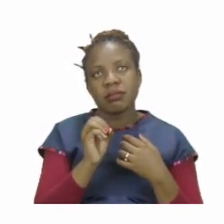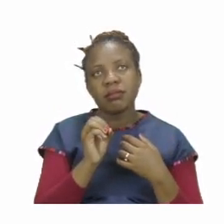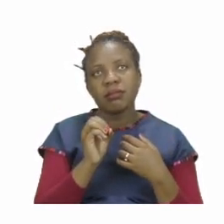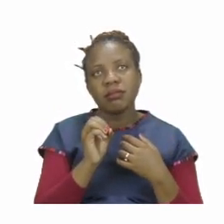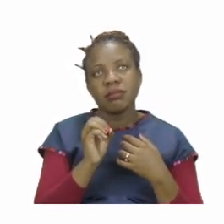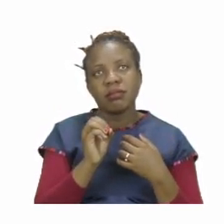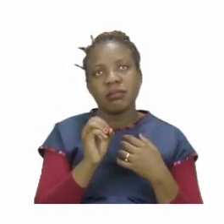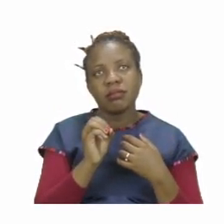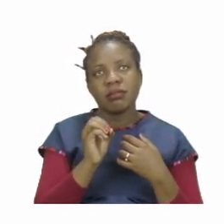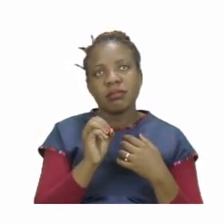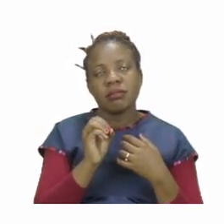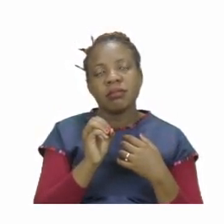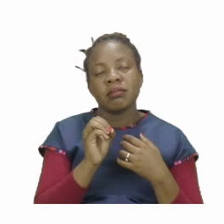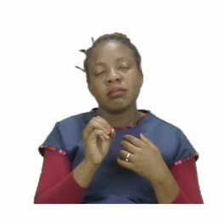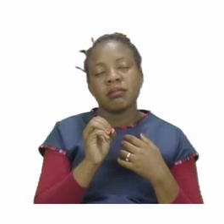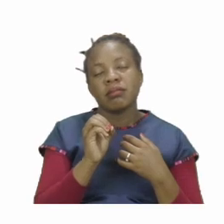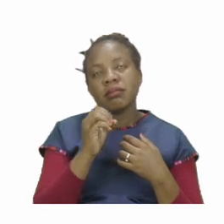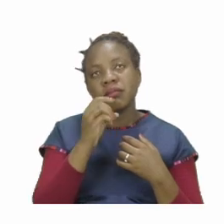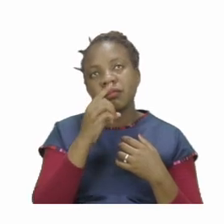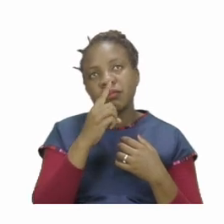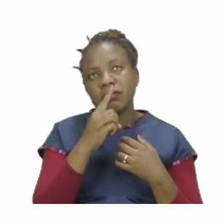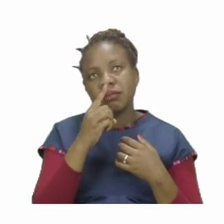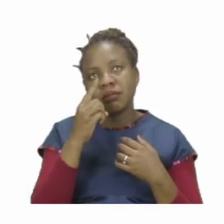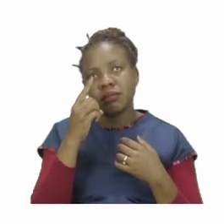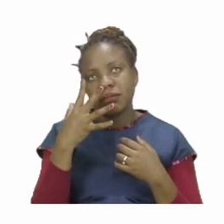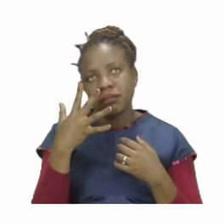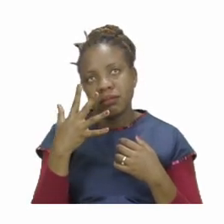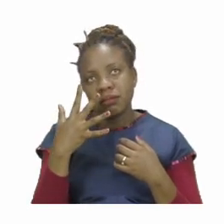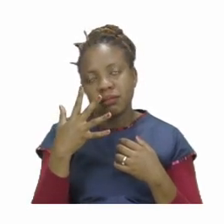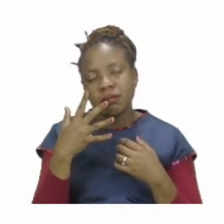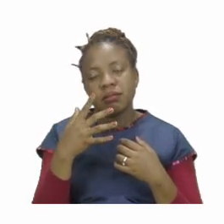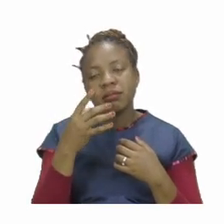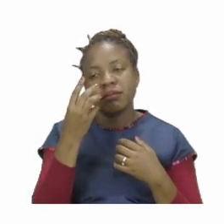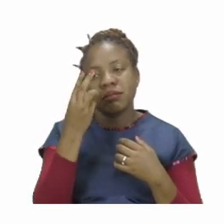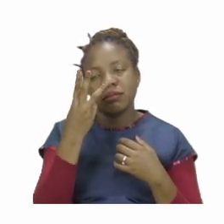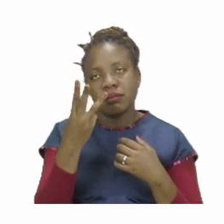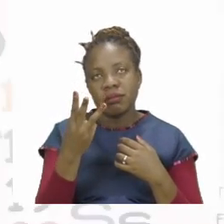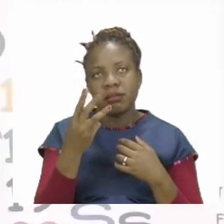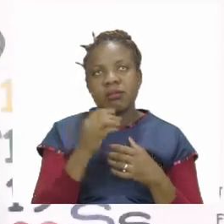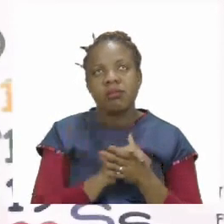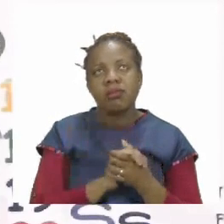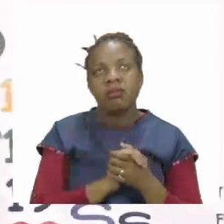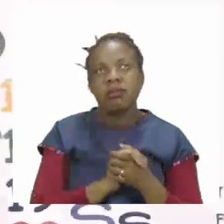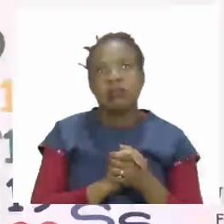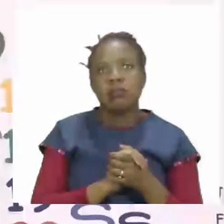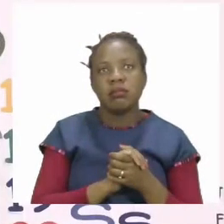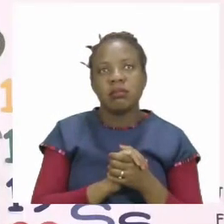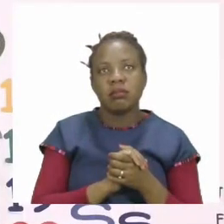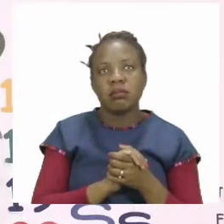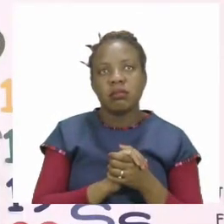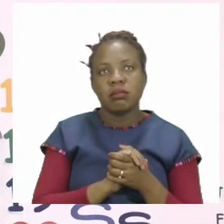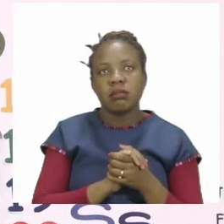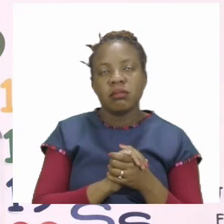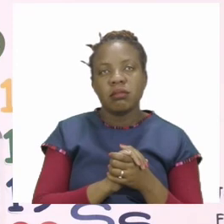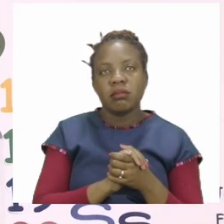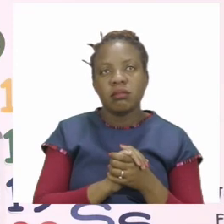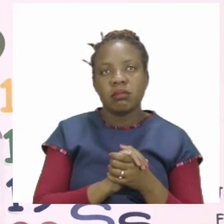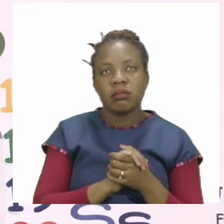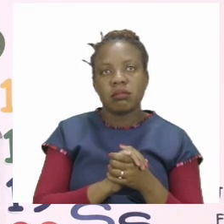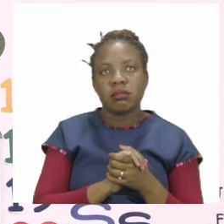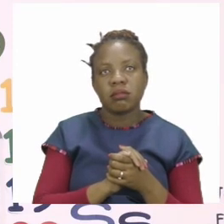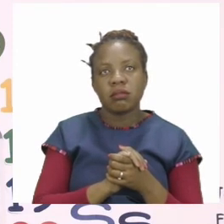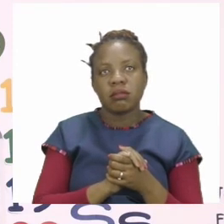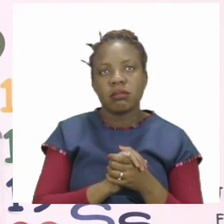3 bulls. Now I'm going to do the first one with you. So on the board, I have solved the